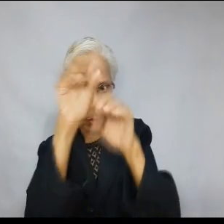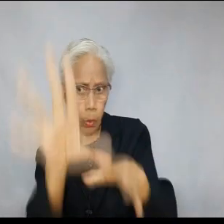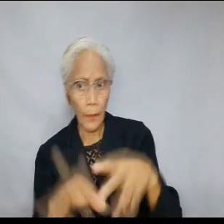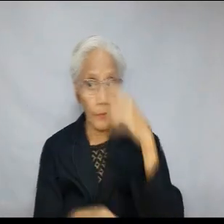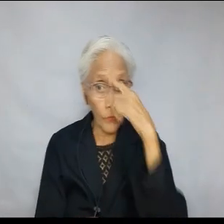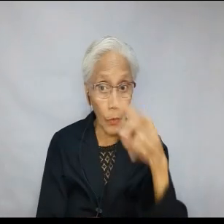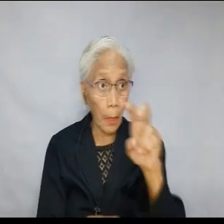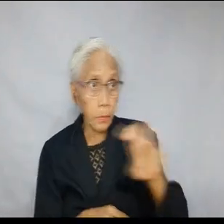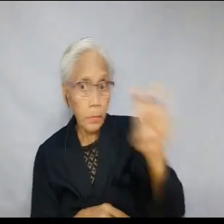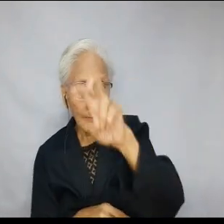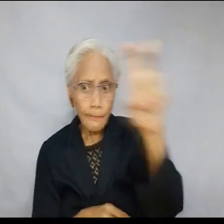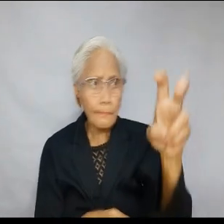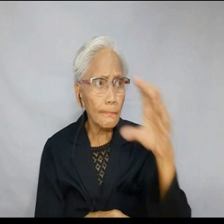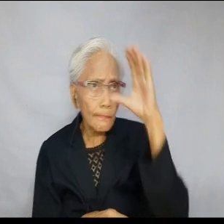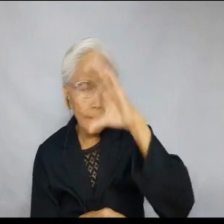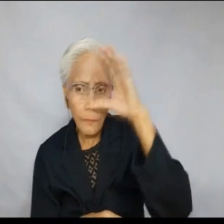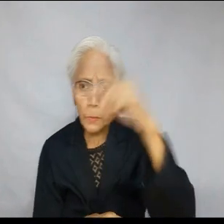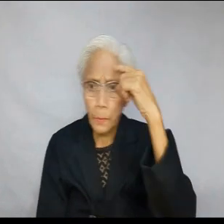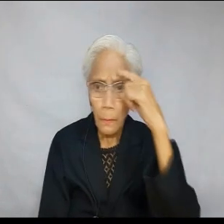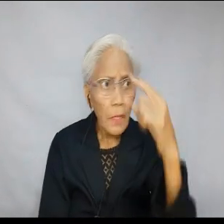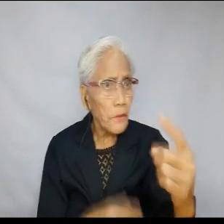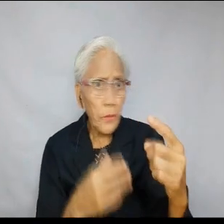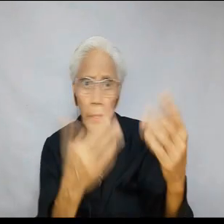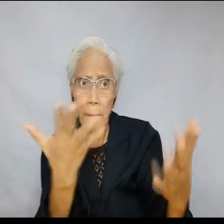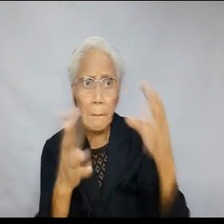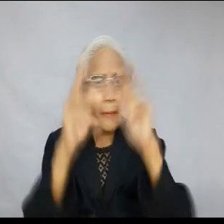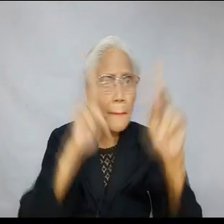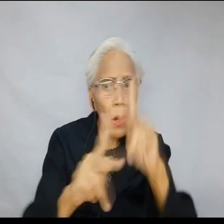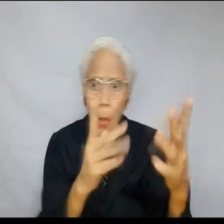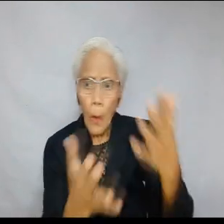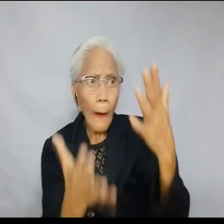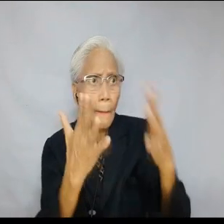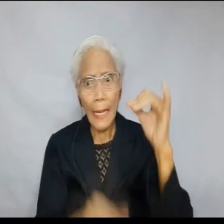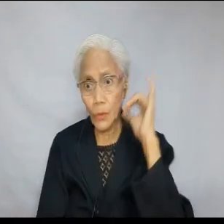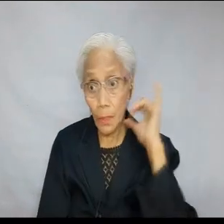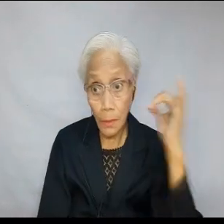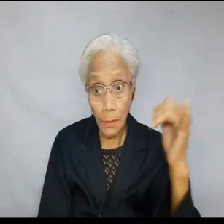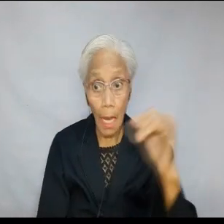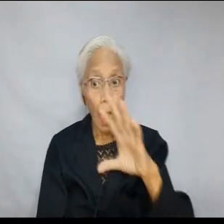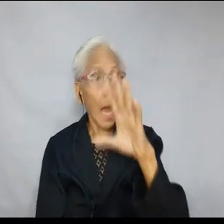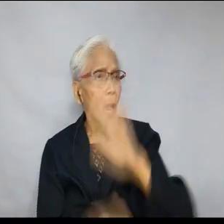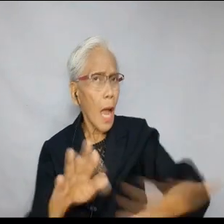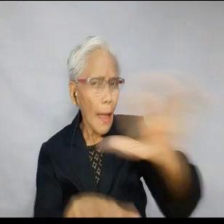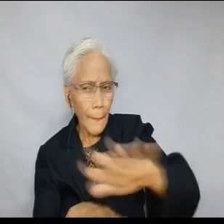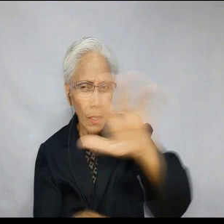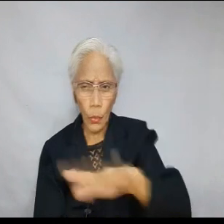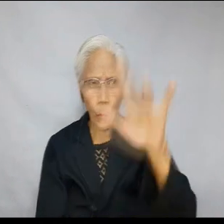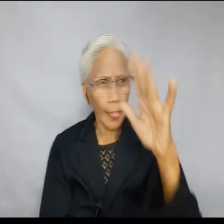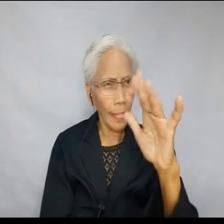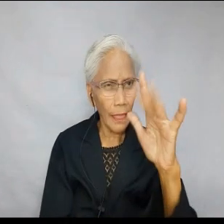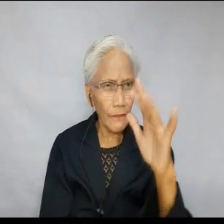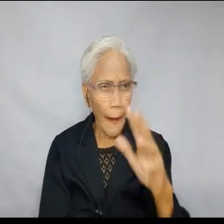doesn't go to this cliff for the view or for the tourists. He goes to find people who might commit